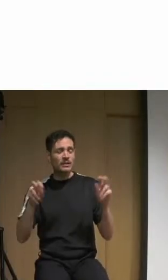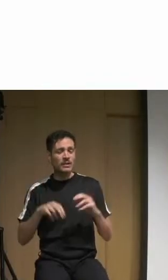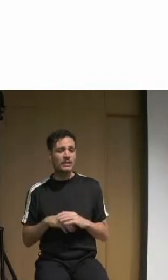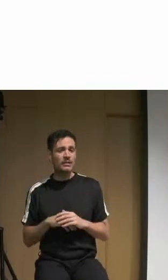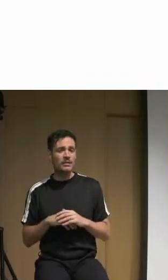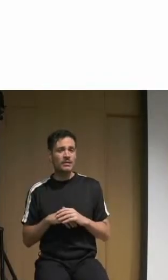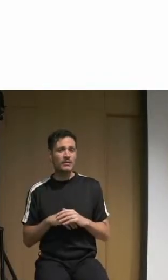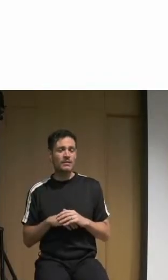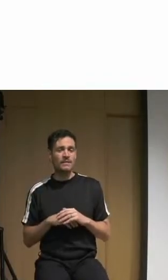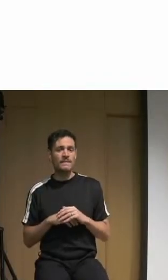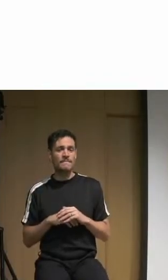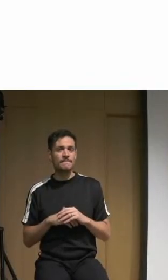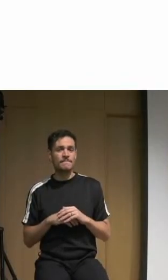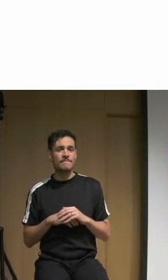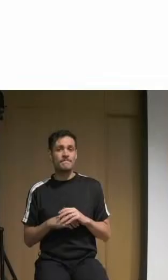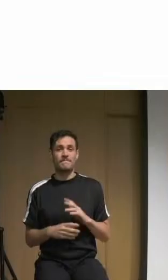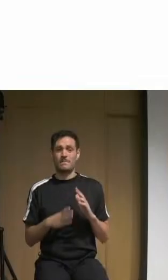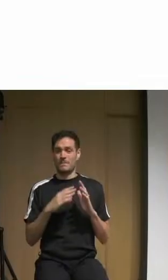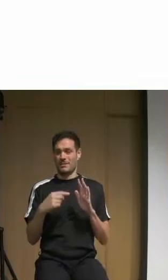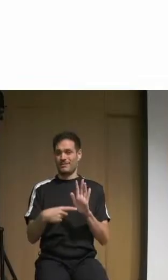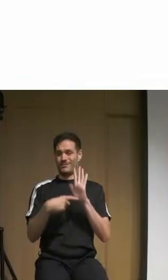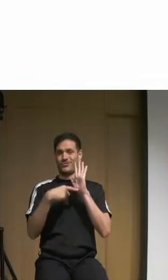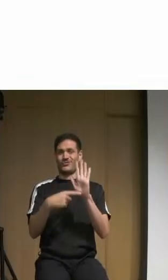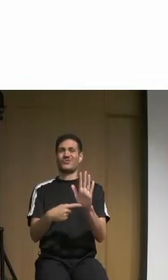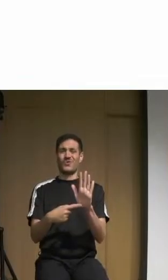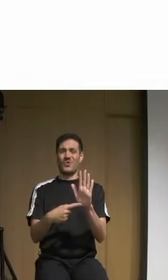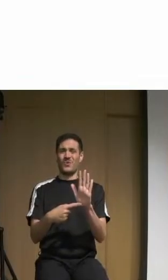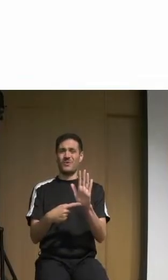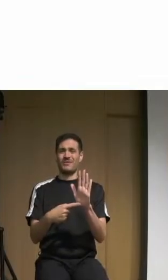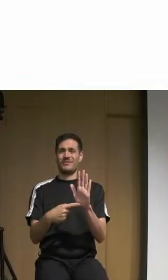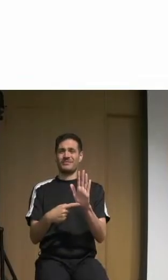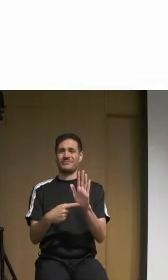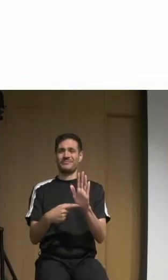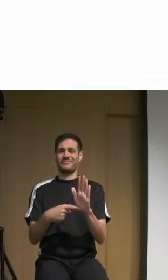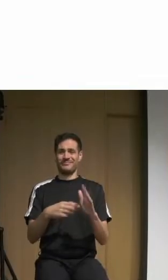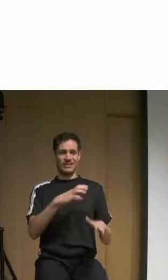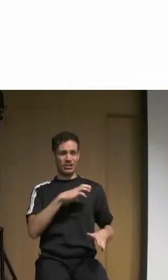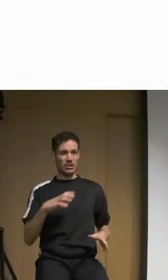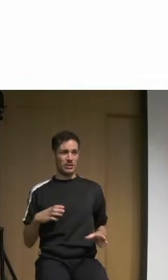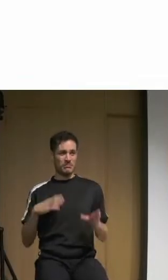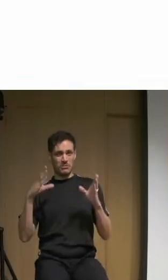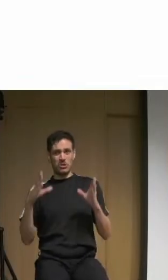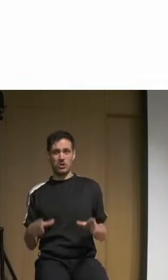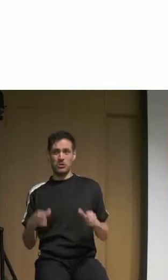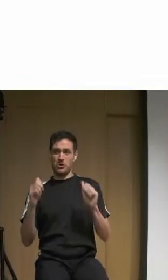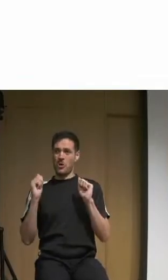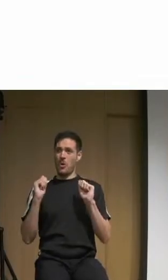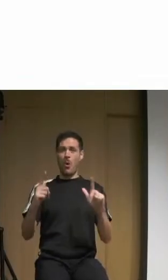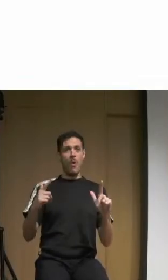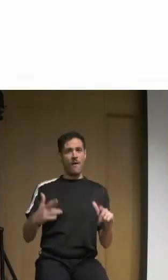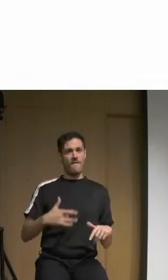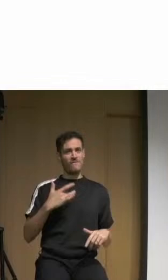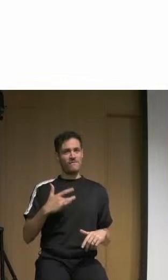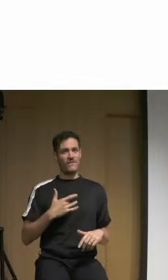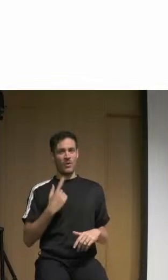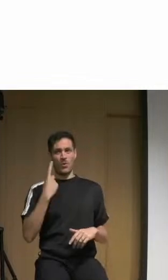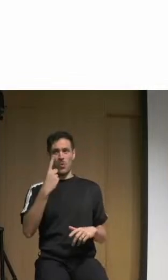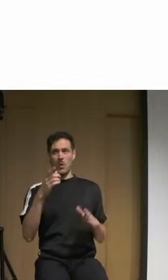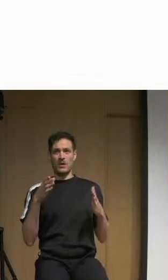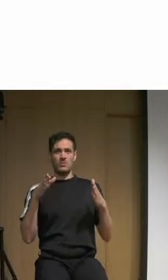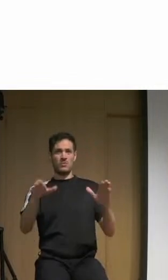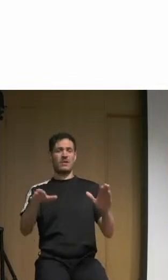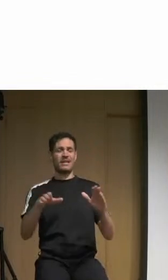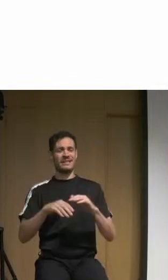issue. And to have presented that the commissioners all felt a certain way and not a